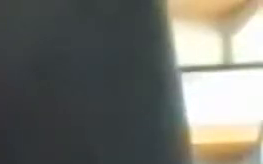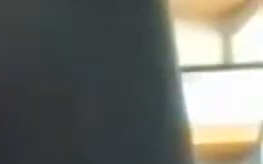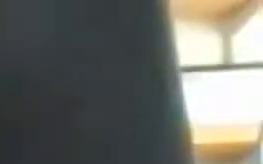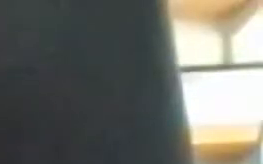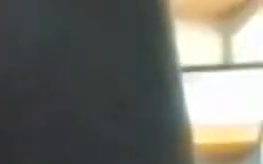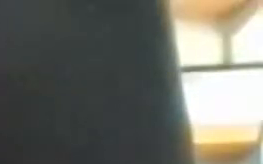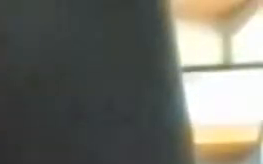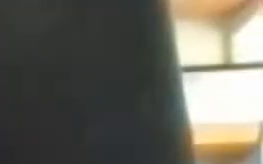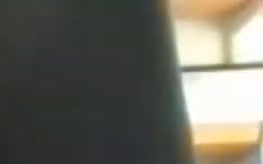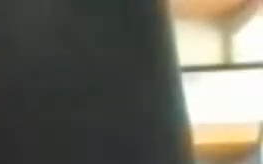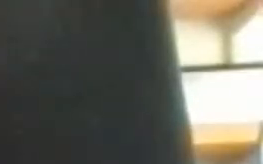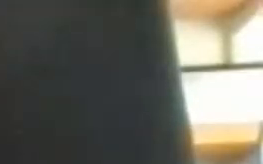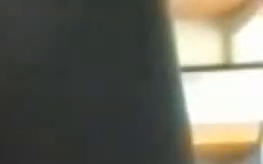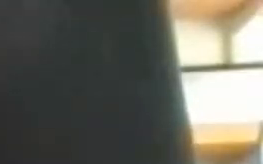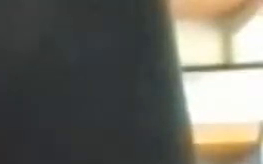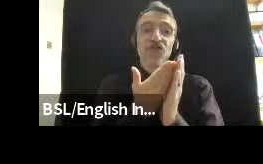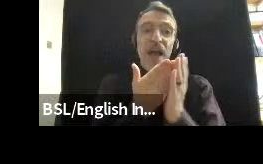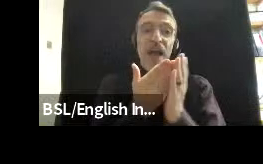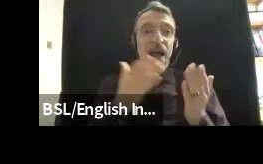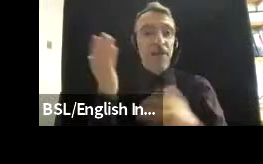I'm just sharing my slides.